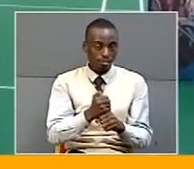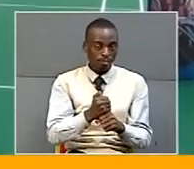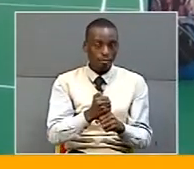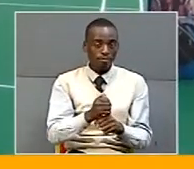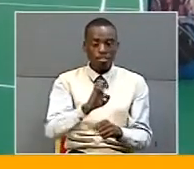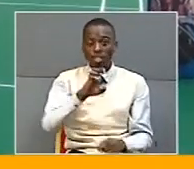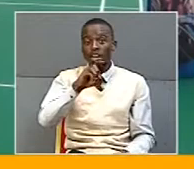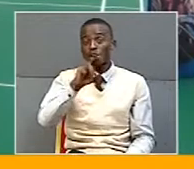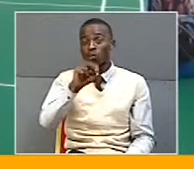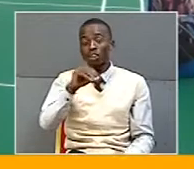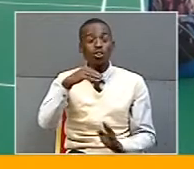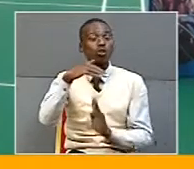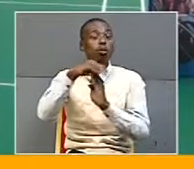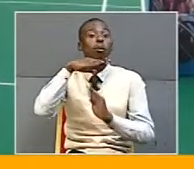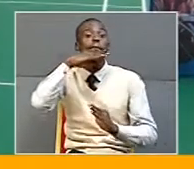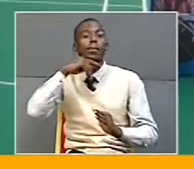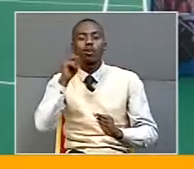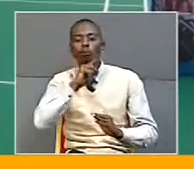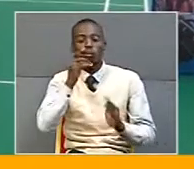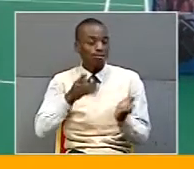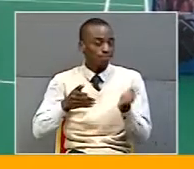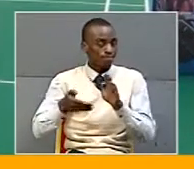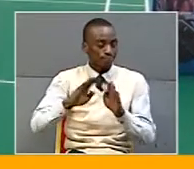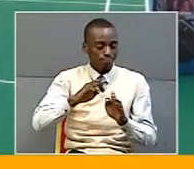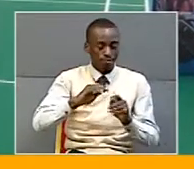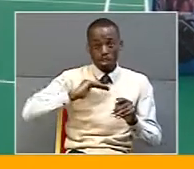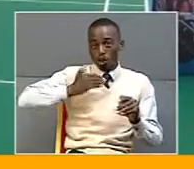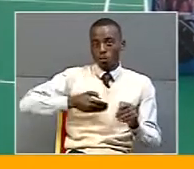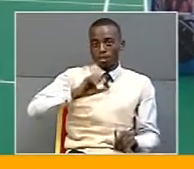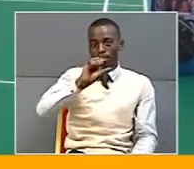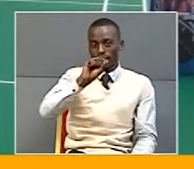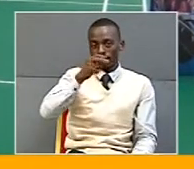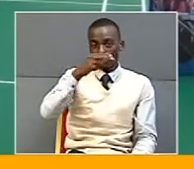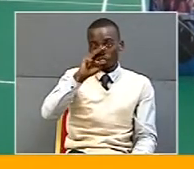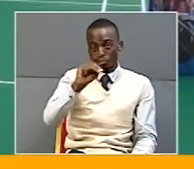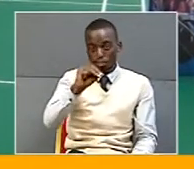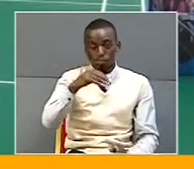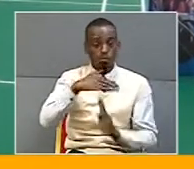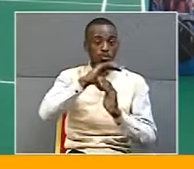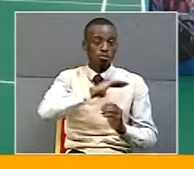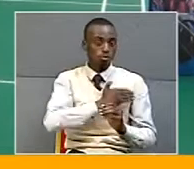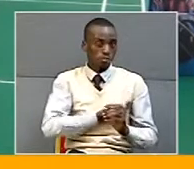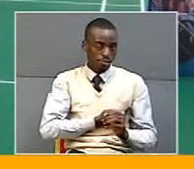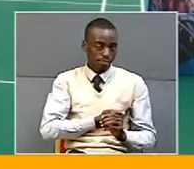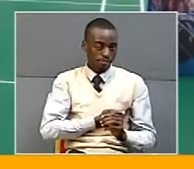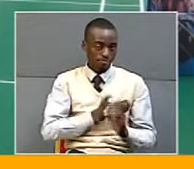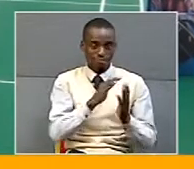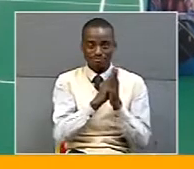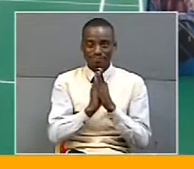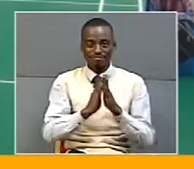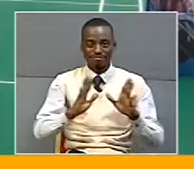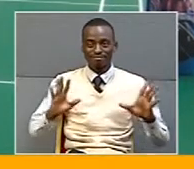Edwin Ekling is still top seed in the males category, while Shamim Banji tops the ladies. Ngabo